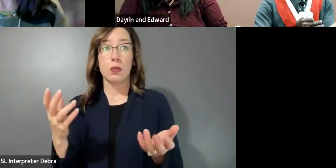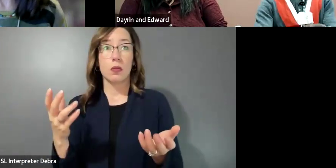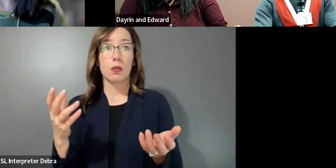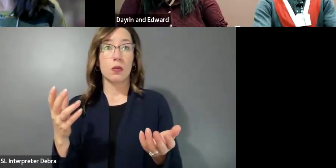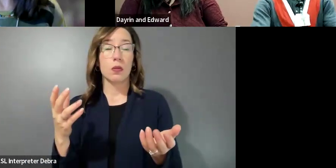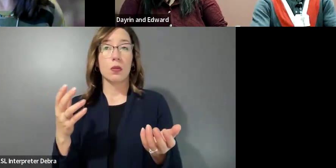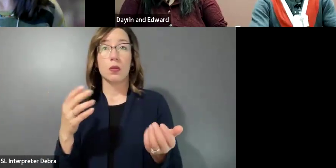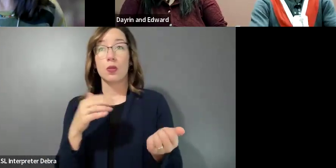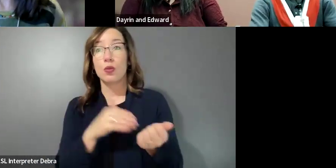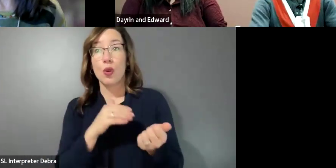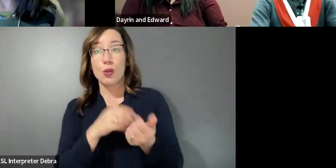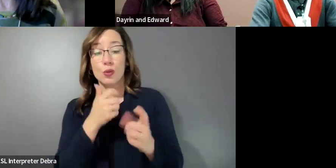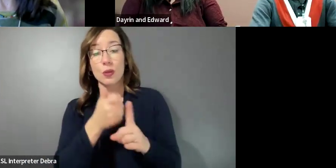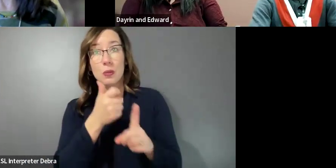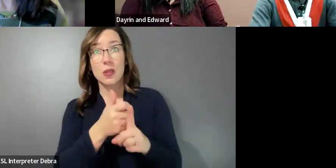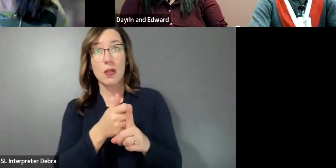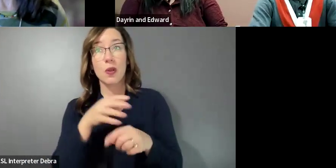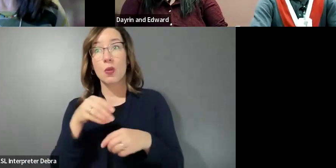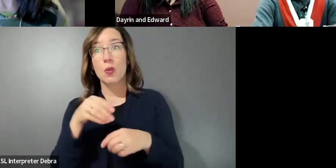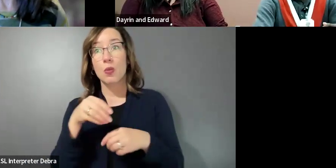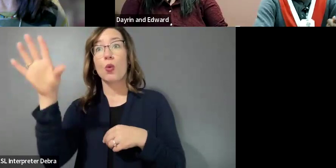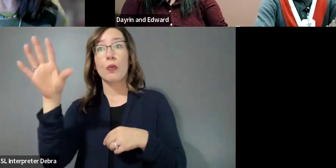or if the doctor